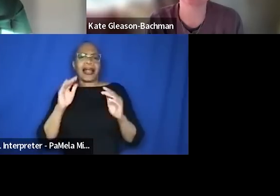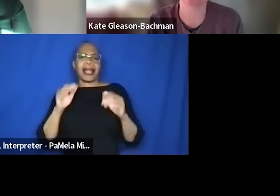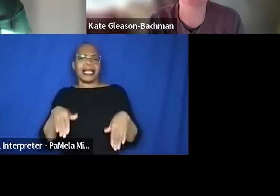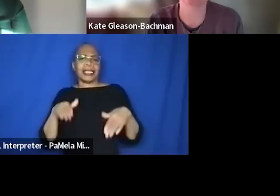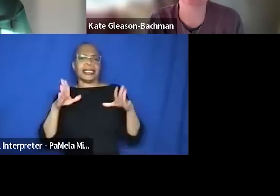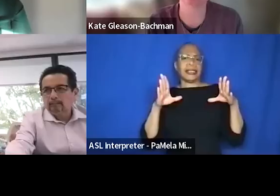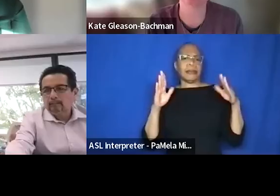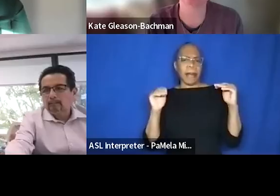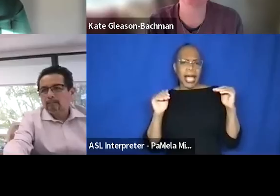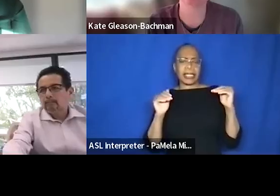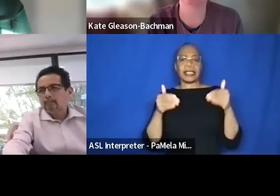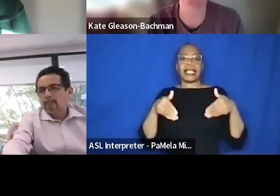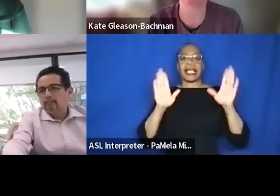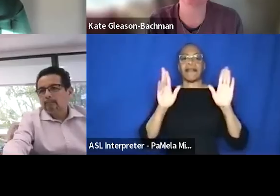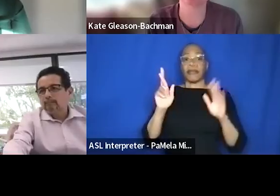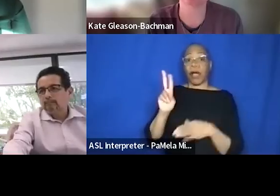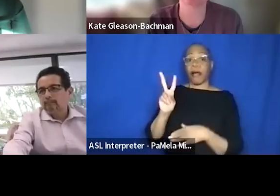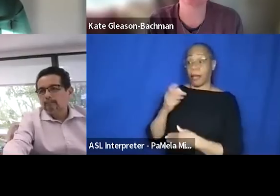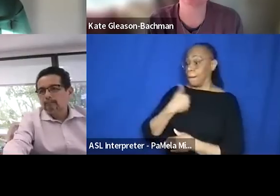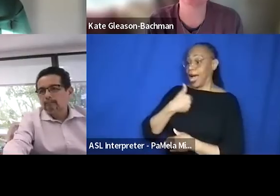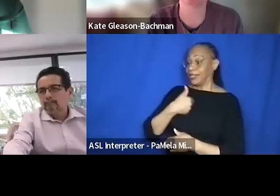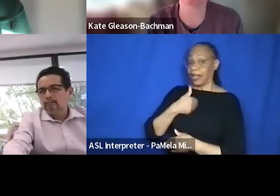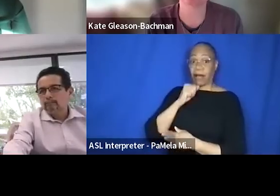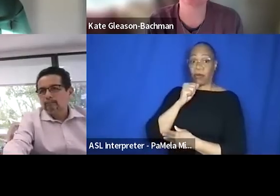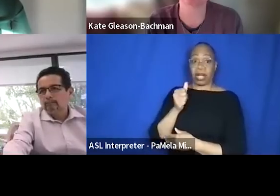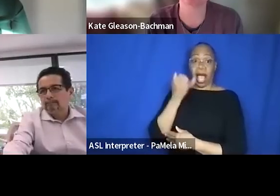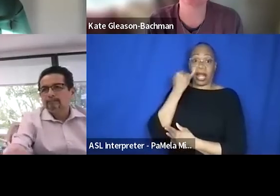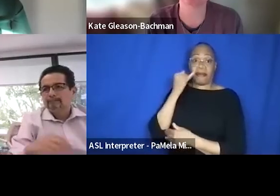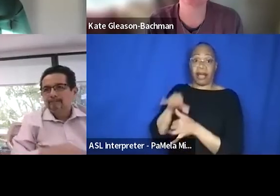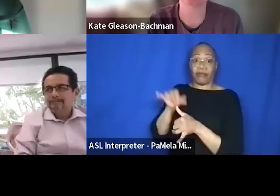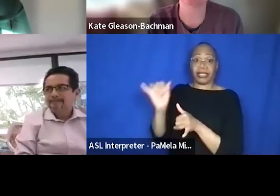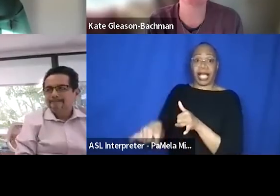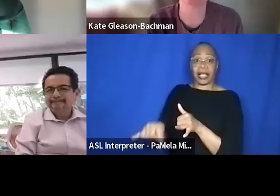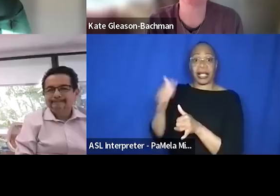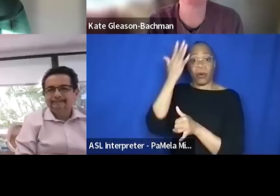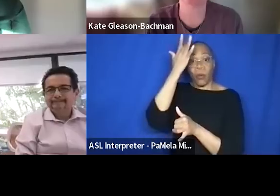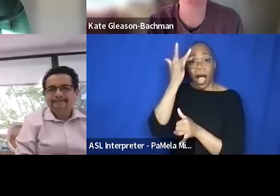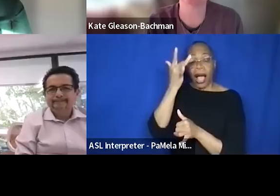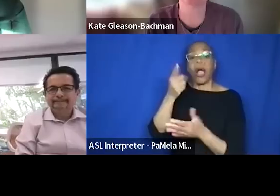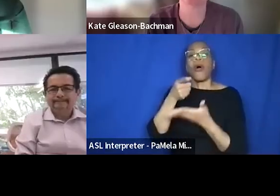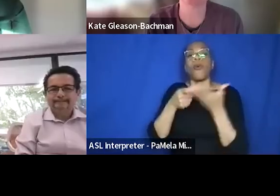RVs. I mean, I know I wouldn't give up my RV if I stayed in an RV on the street, because what if I'm put in a place where,